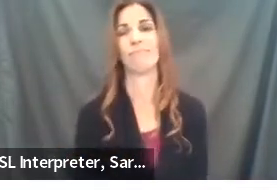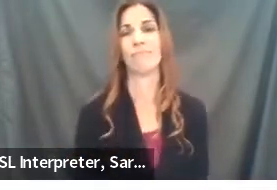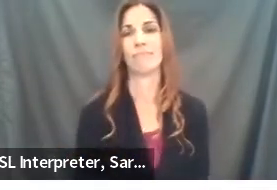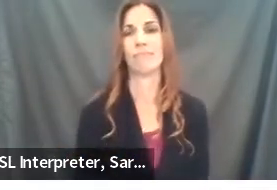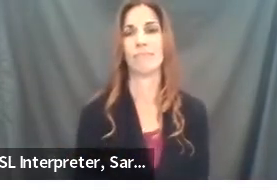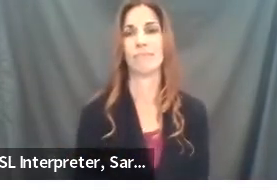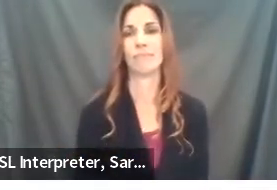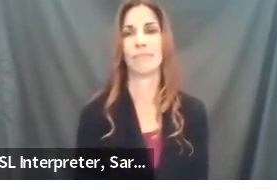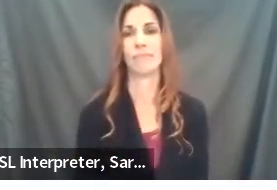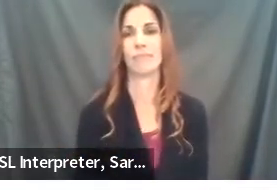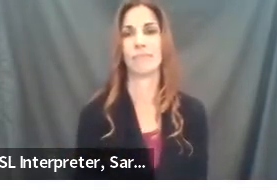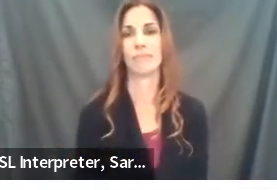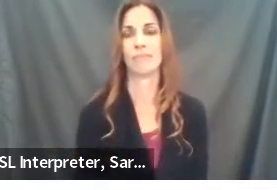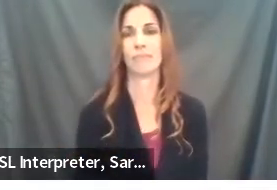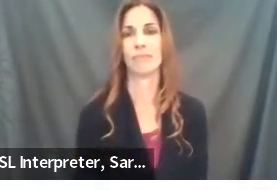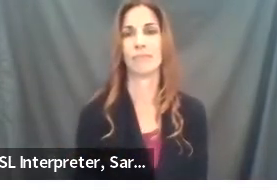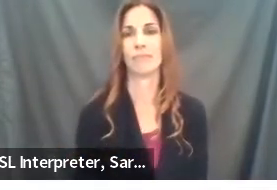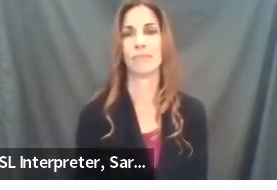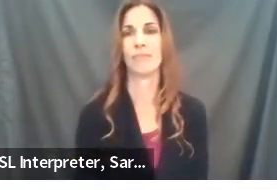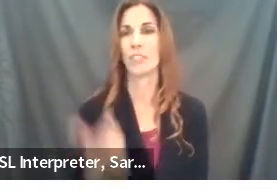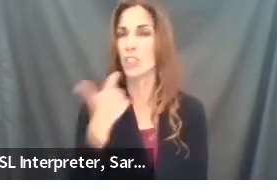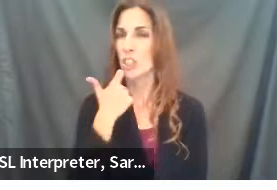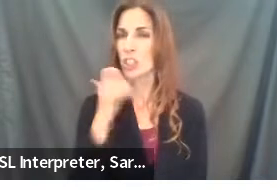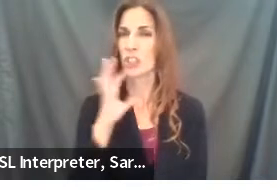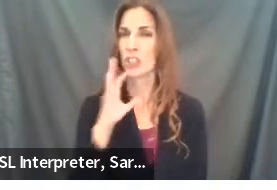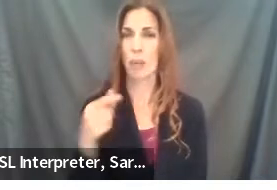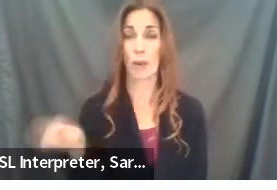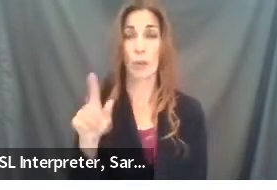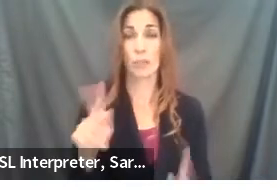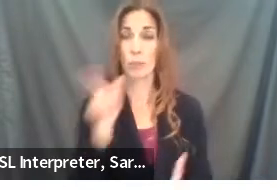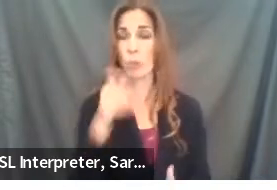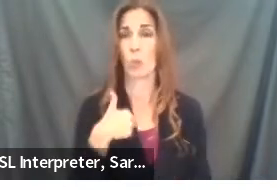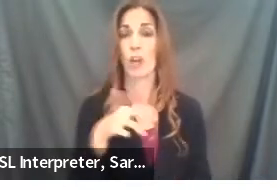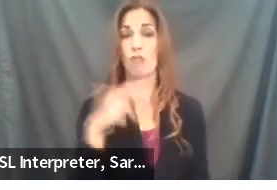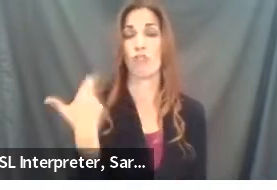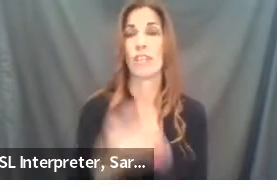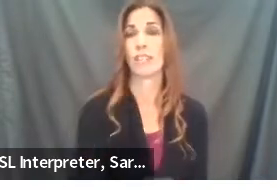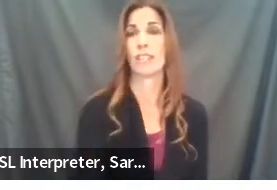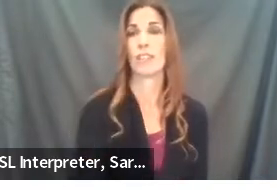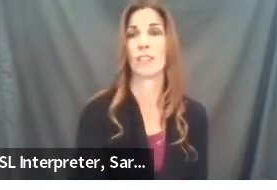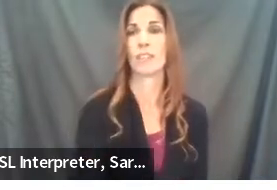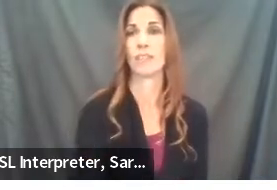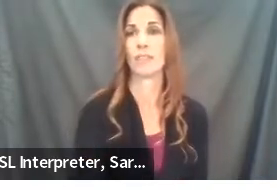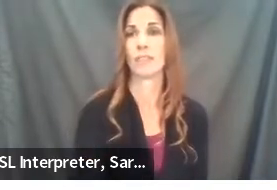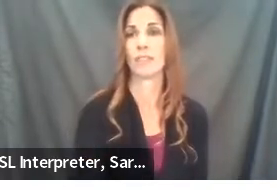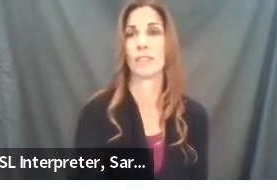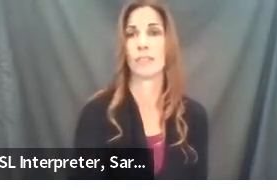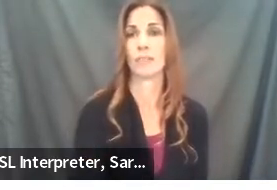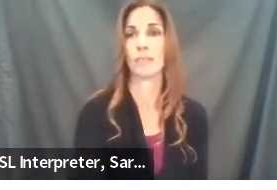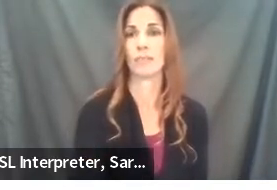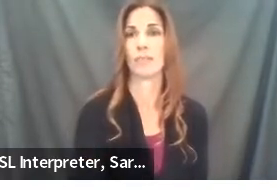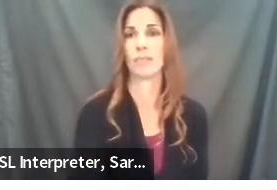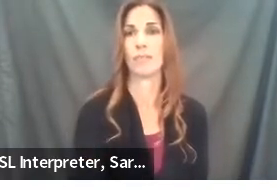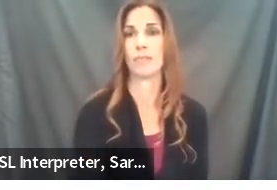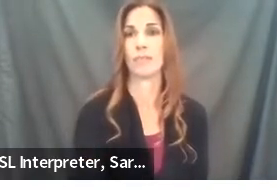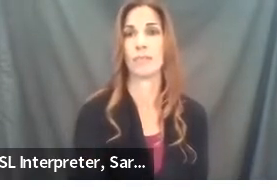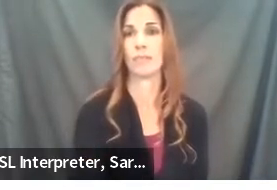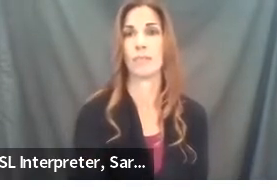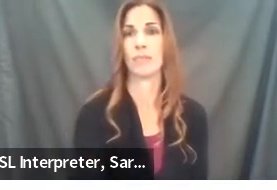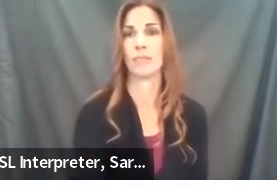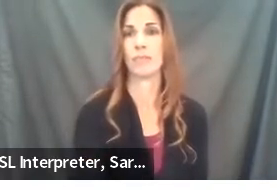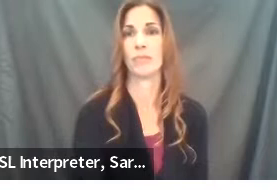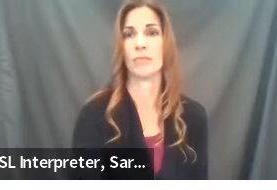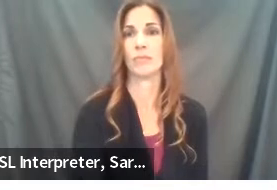So Shaniqua just talked about those who are at risk of serious illness, the symptoms that many of us